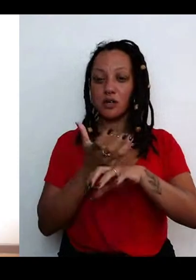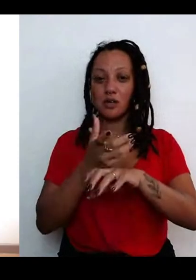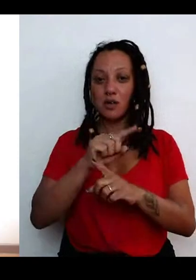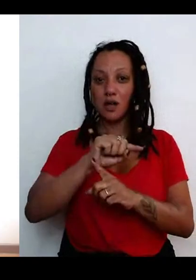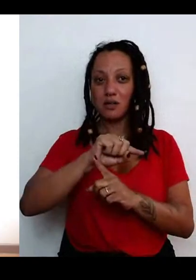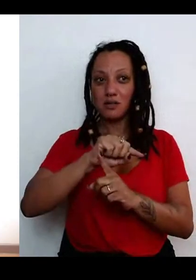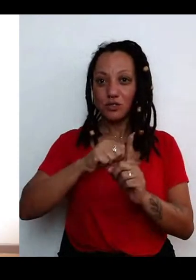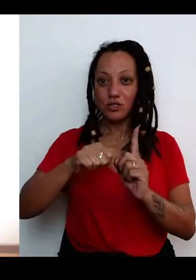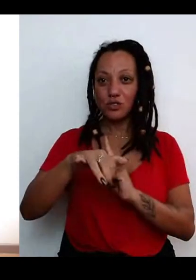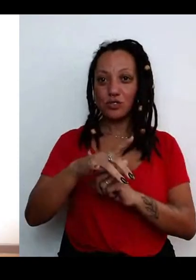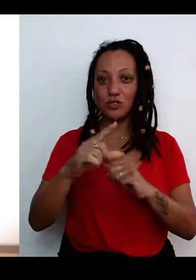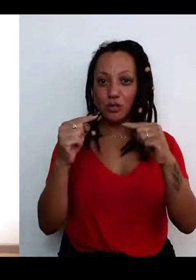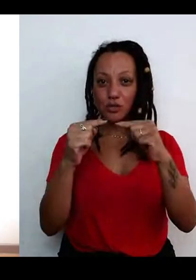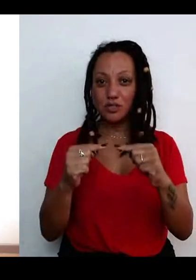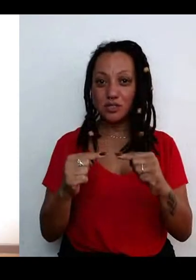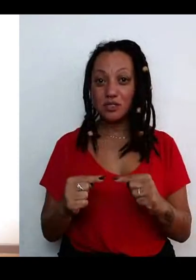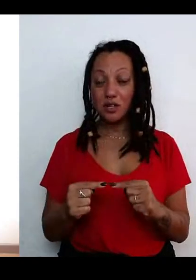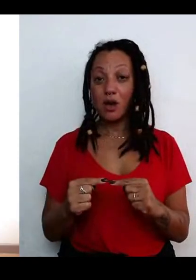foreign